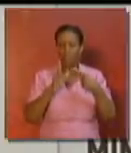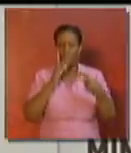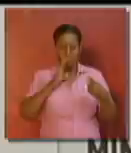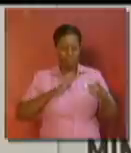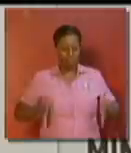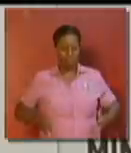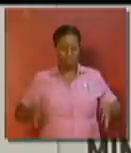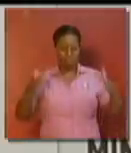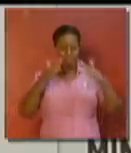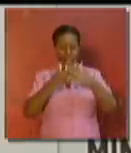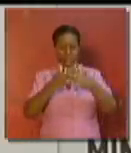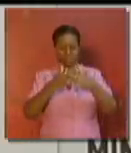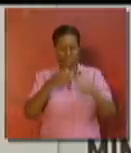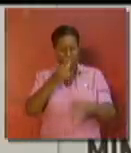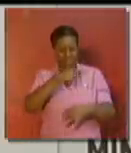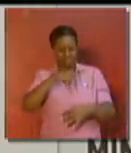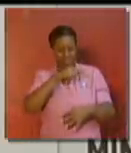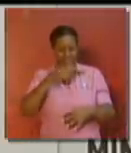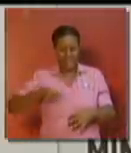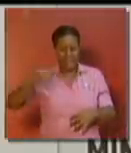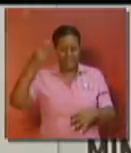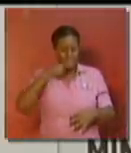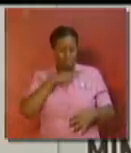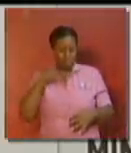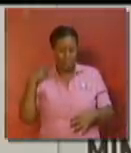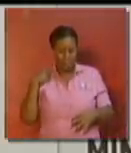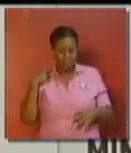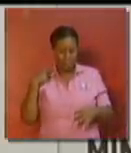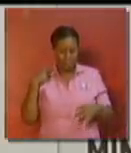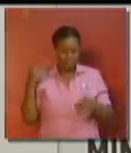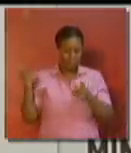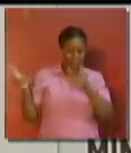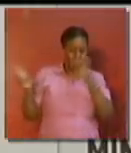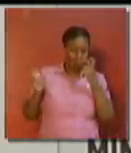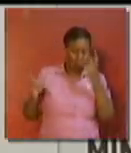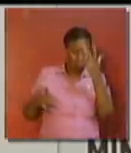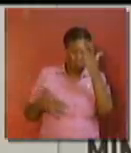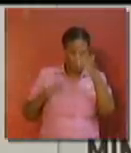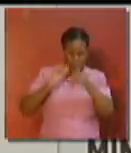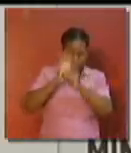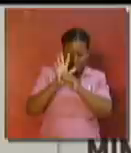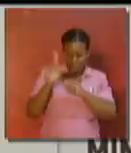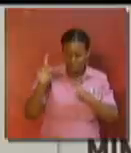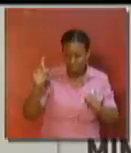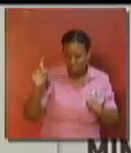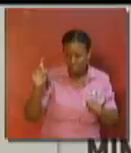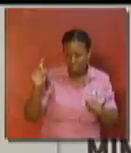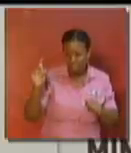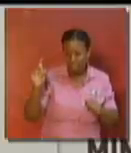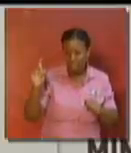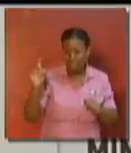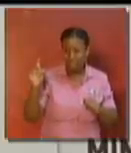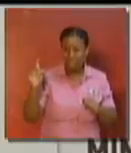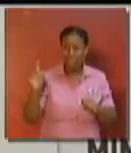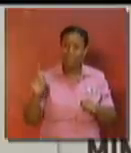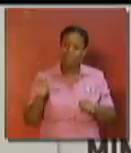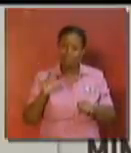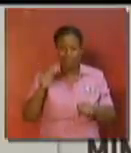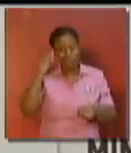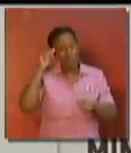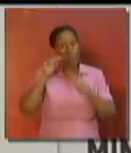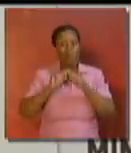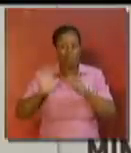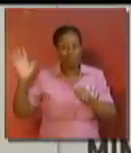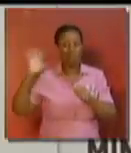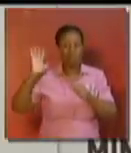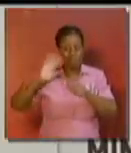COVID-19? So at the start of the pandemic, we gave different advice, but with the data and with all the